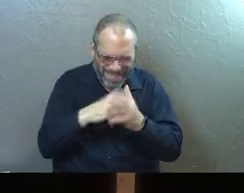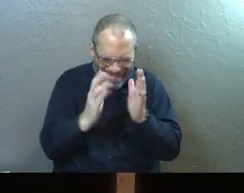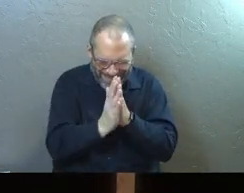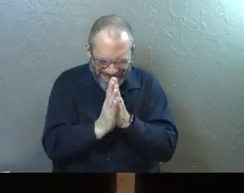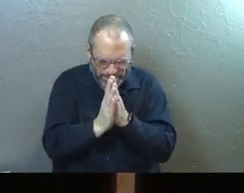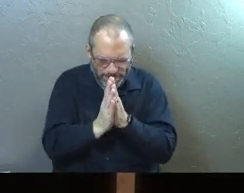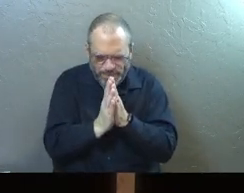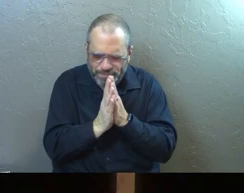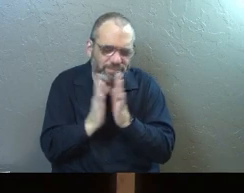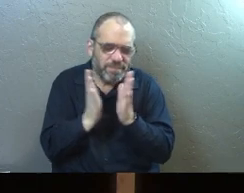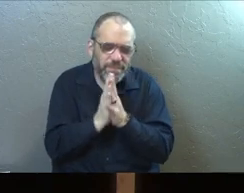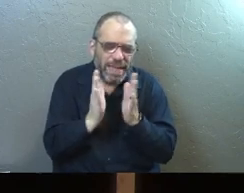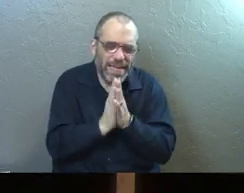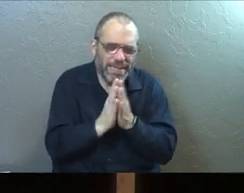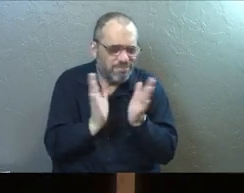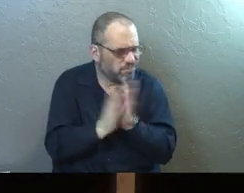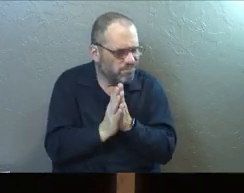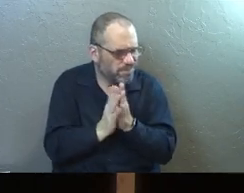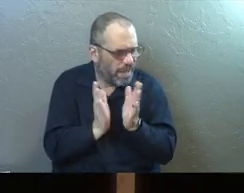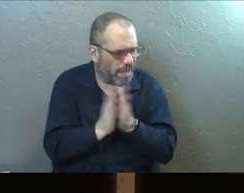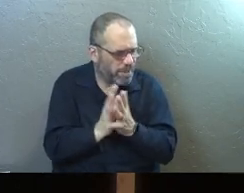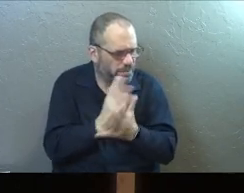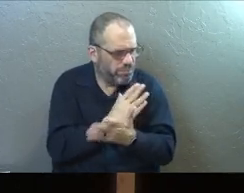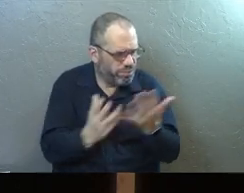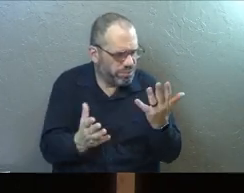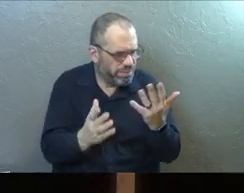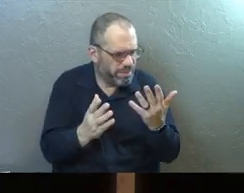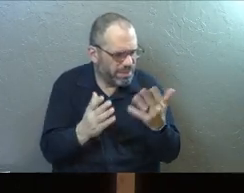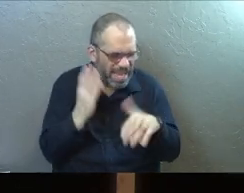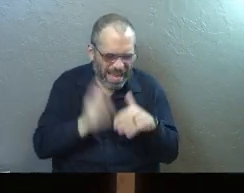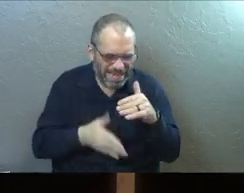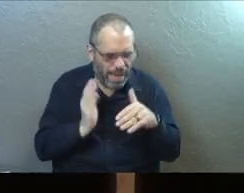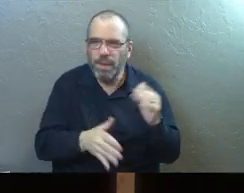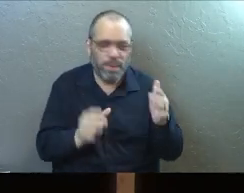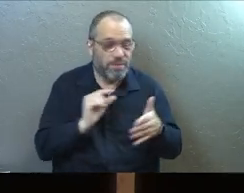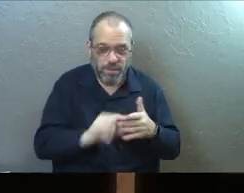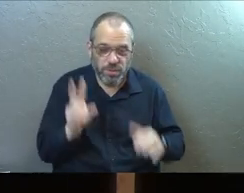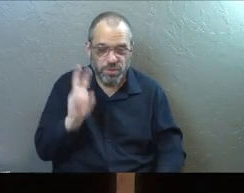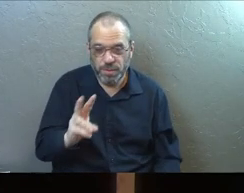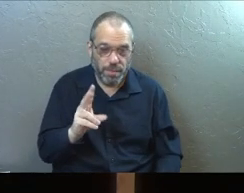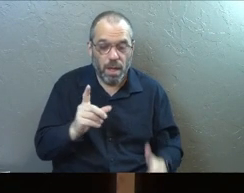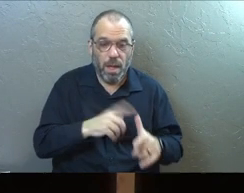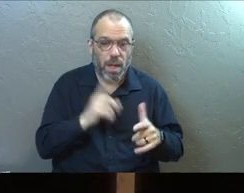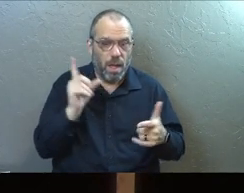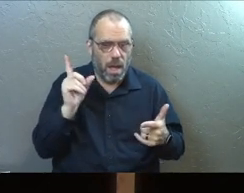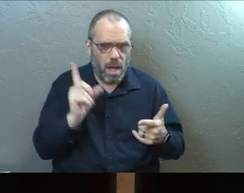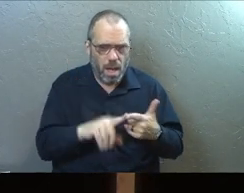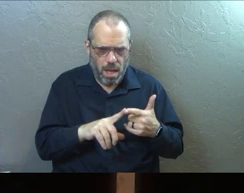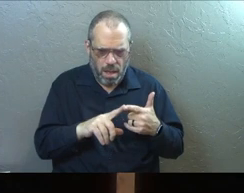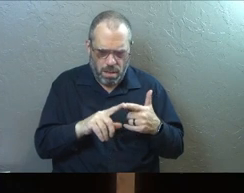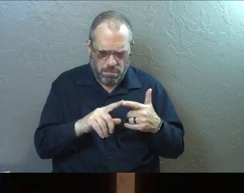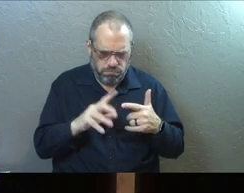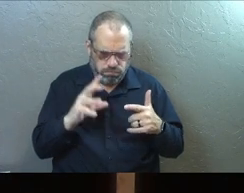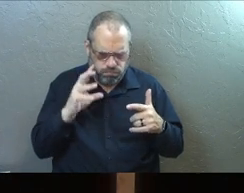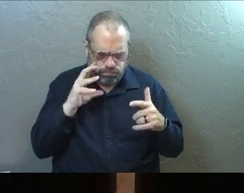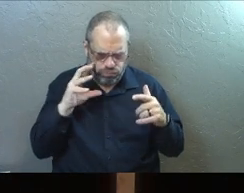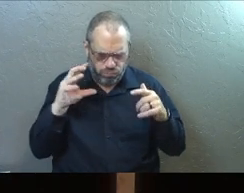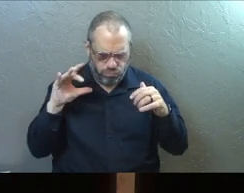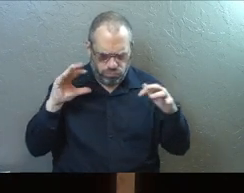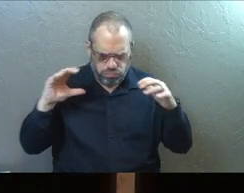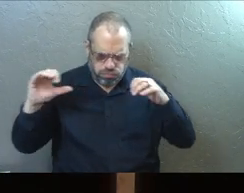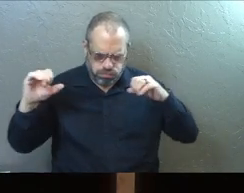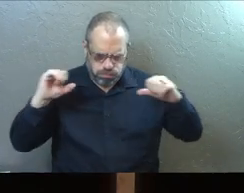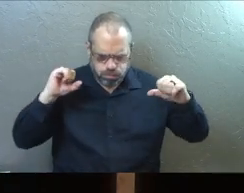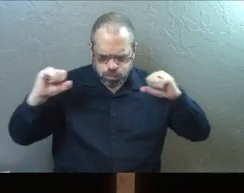know, when's this thing going to happen? I wonder. Anyway, verse 2, suddenly there was a sound from